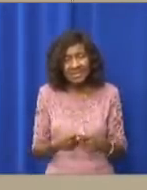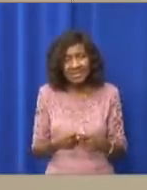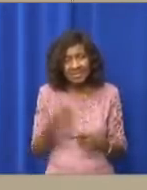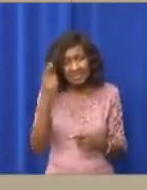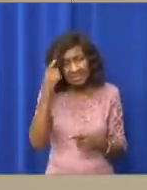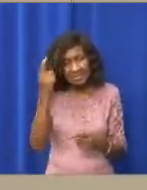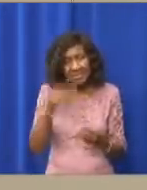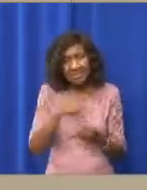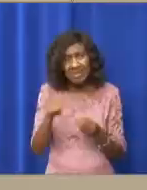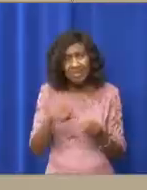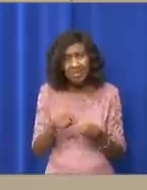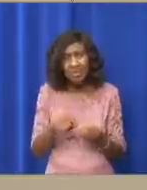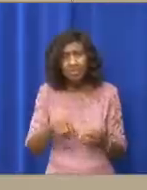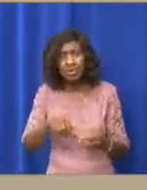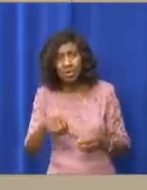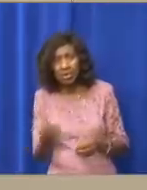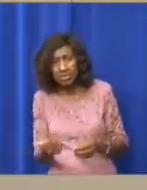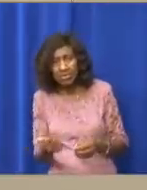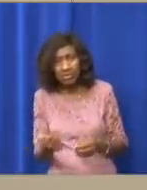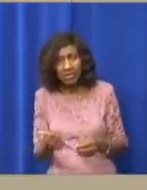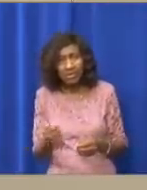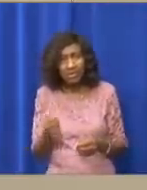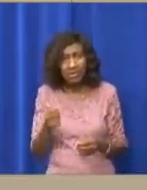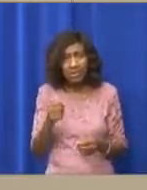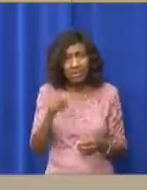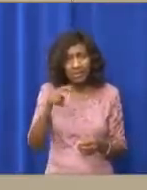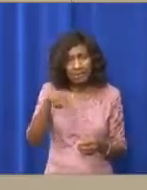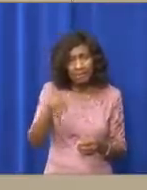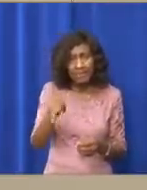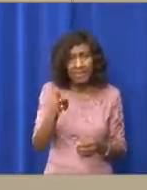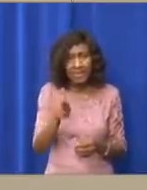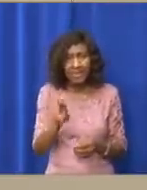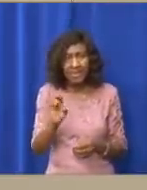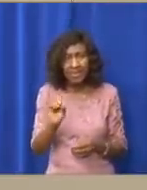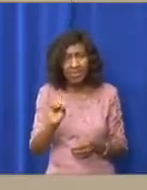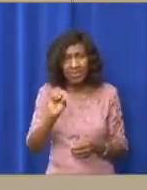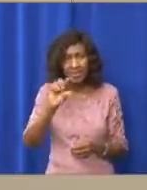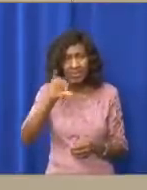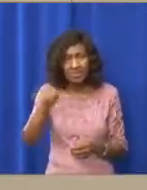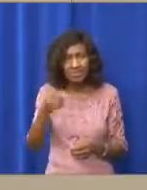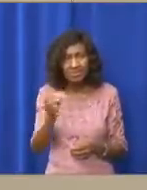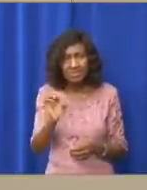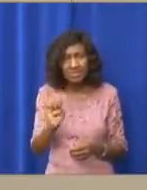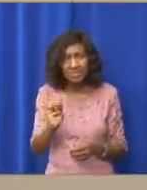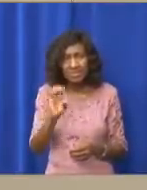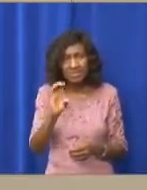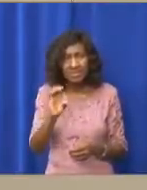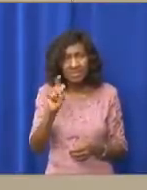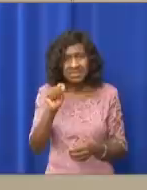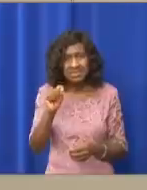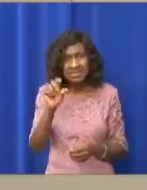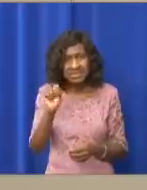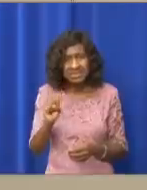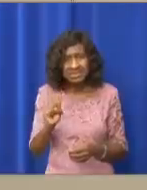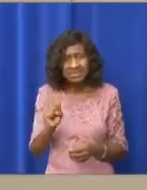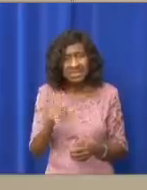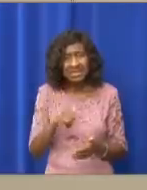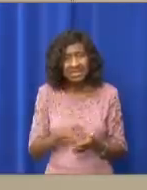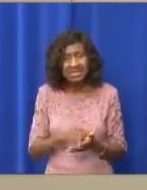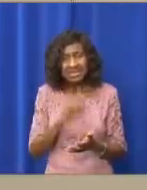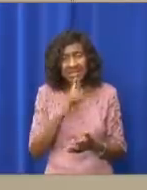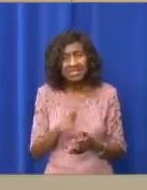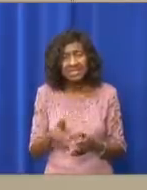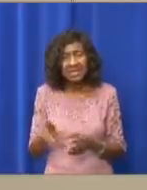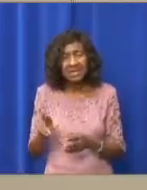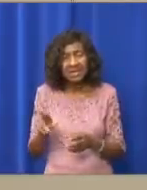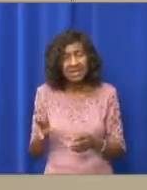active projects, which are essentially projects which are already underway or were underway